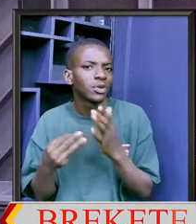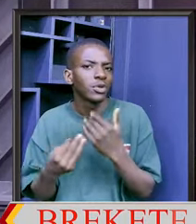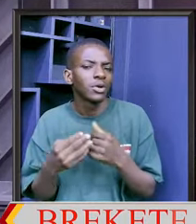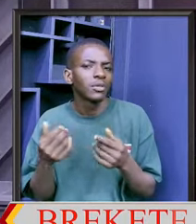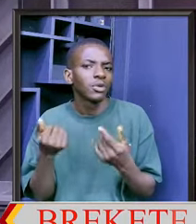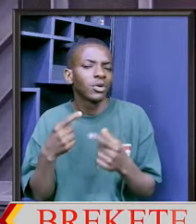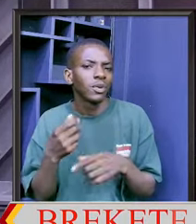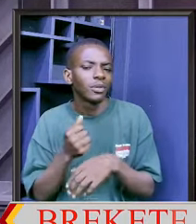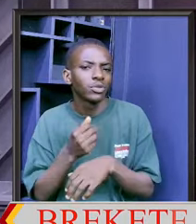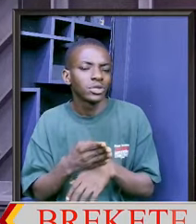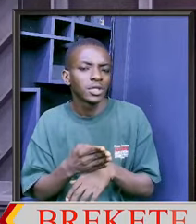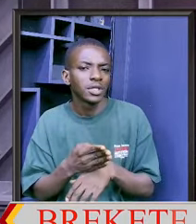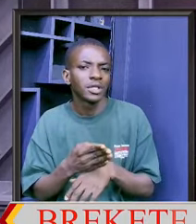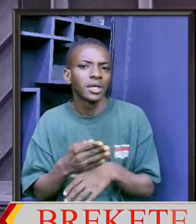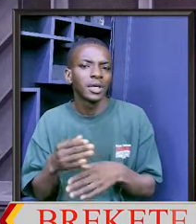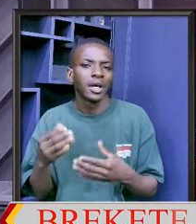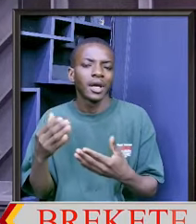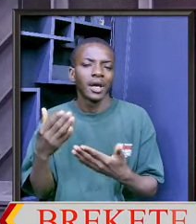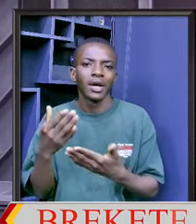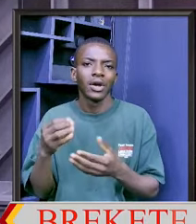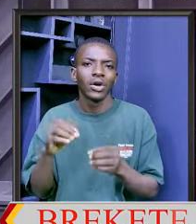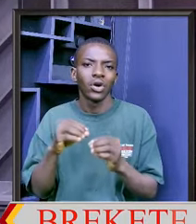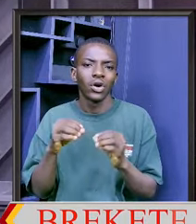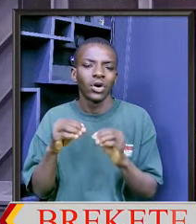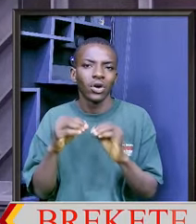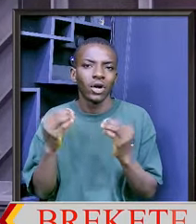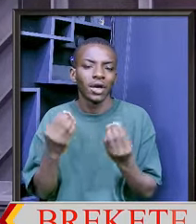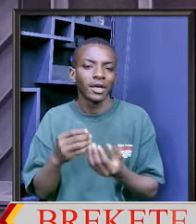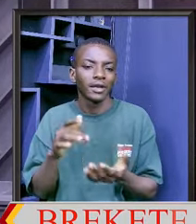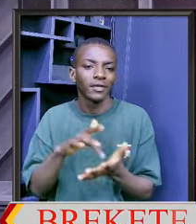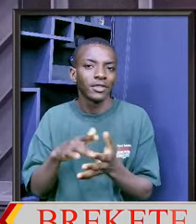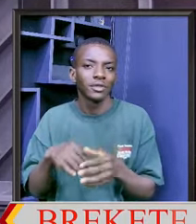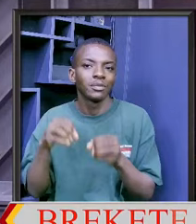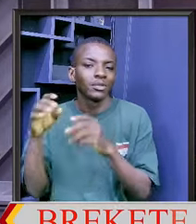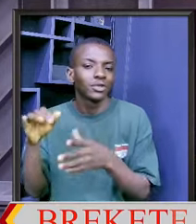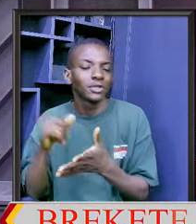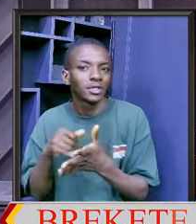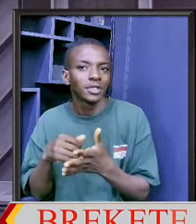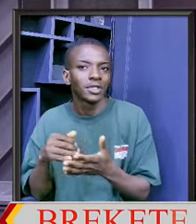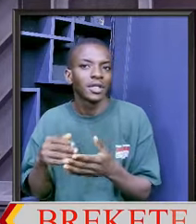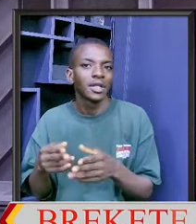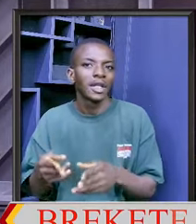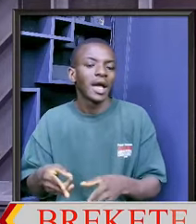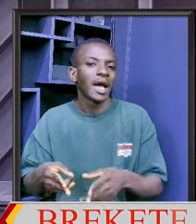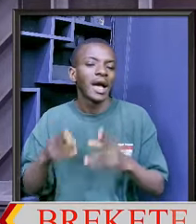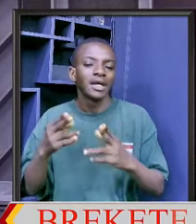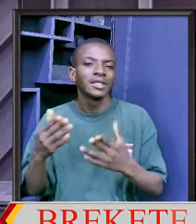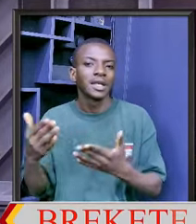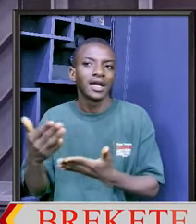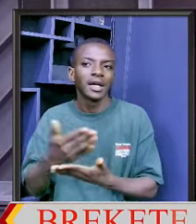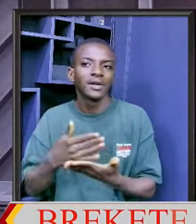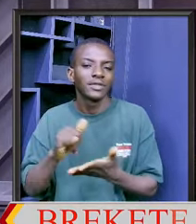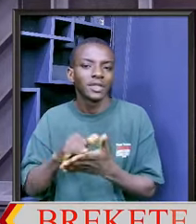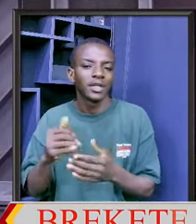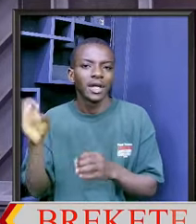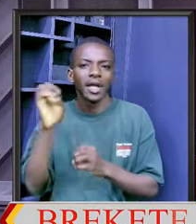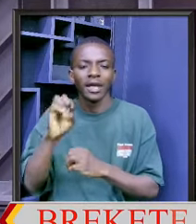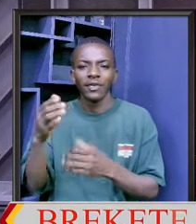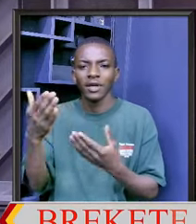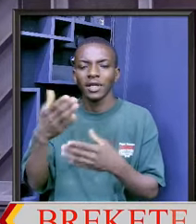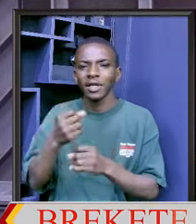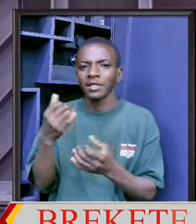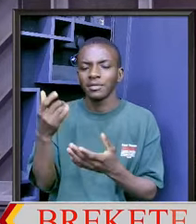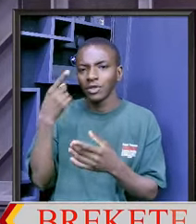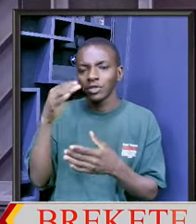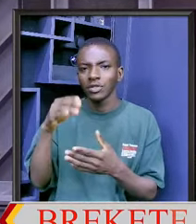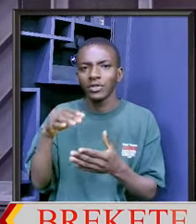can't come Abuja, collect the organic fertilizer. They go put them, they say now the highest harvest where they don't ever get be